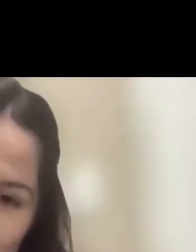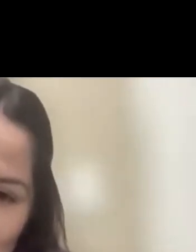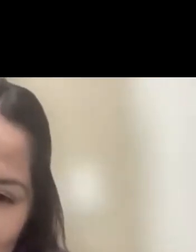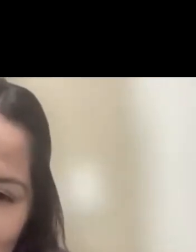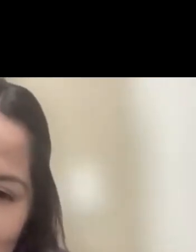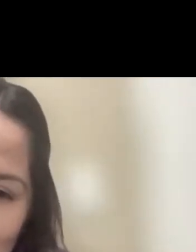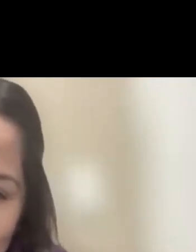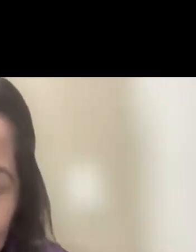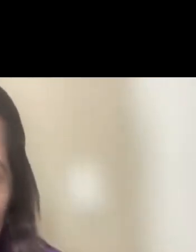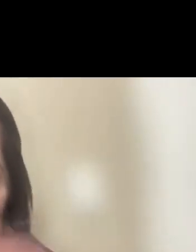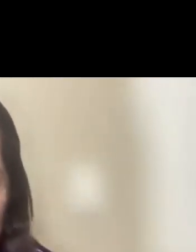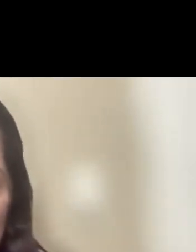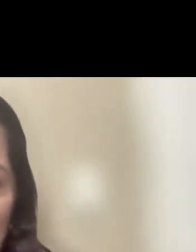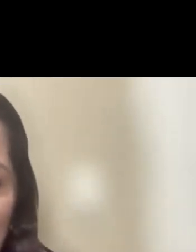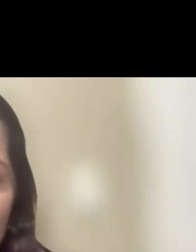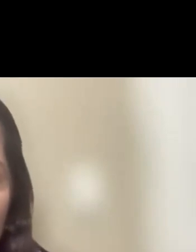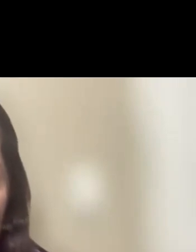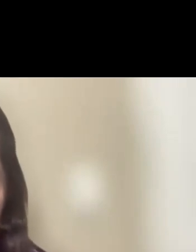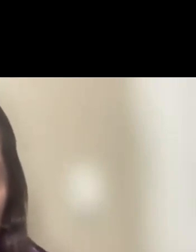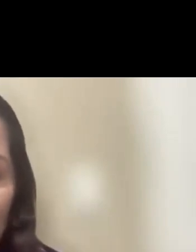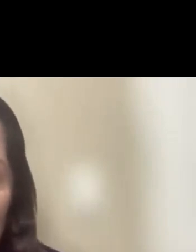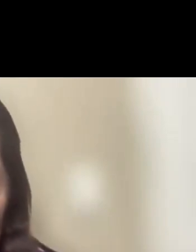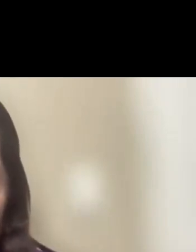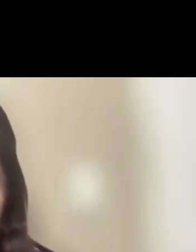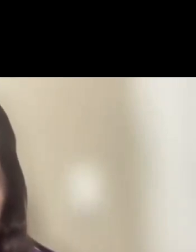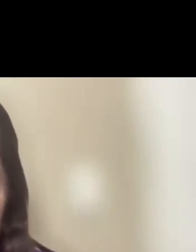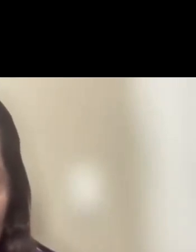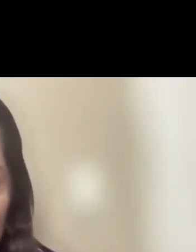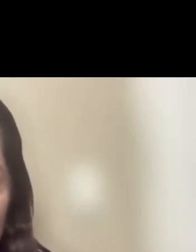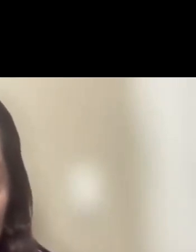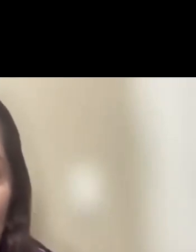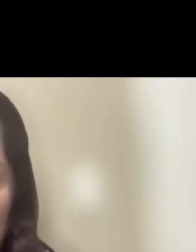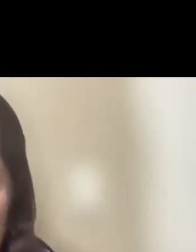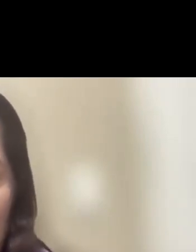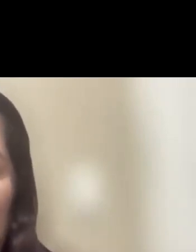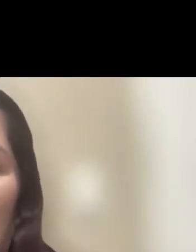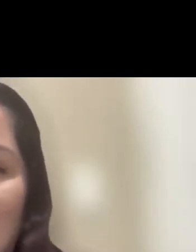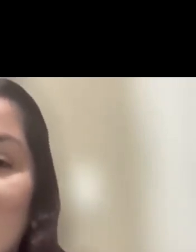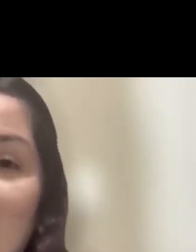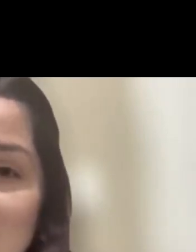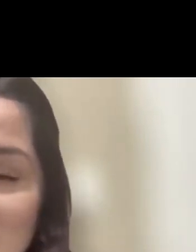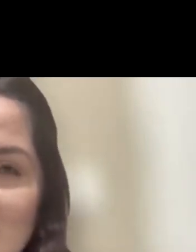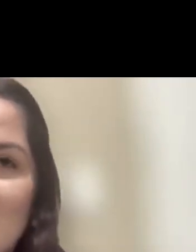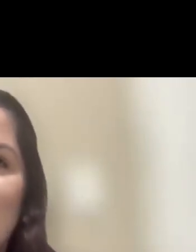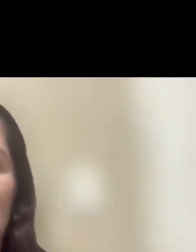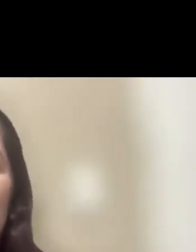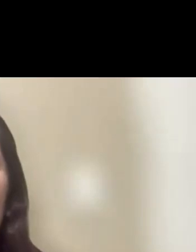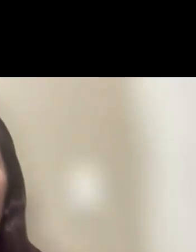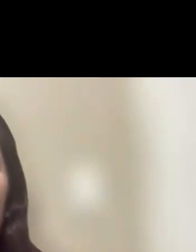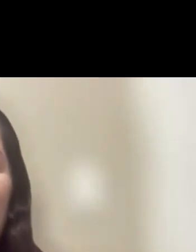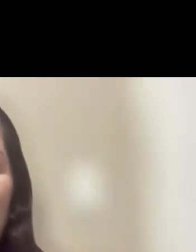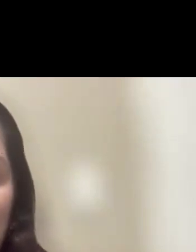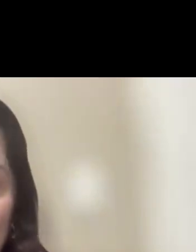the grocery store, and the lady in front of me paying, when she took out her wallet, she dropped a card of the Alzheimer's